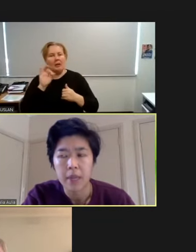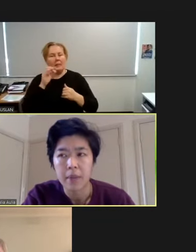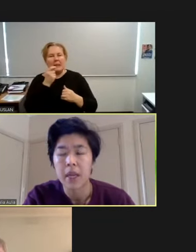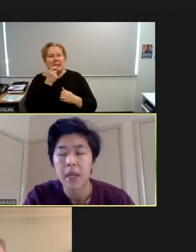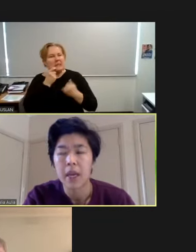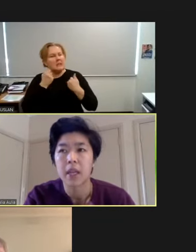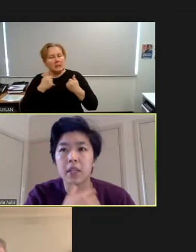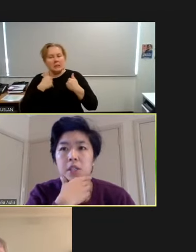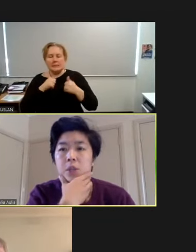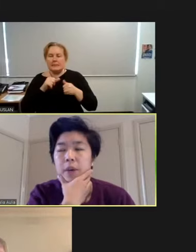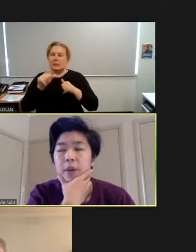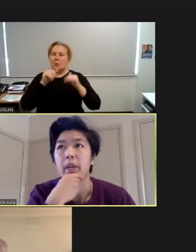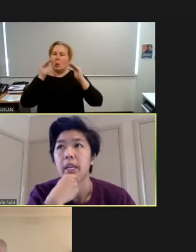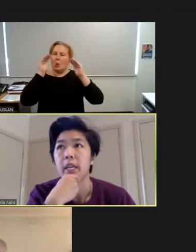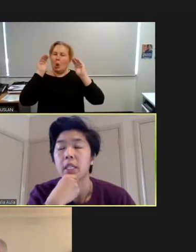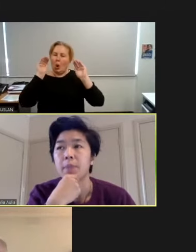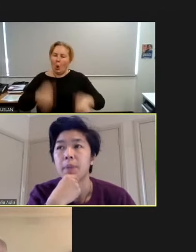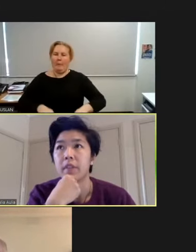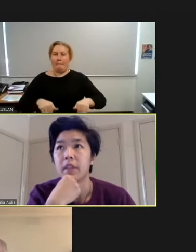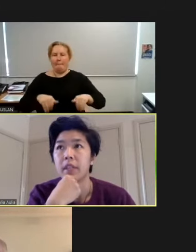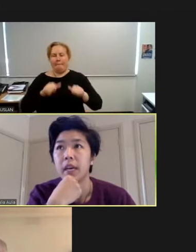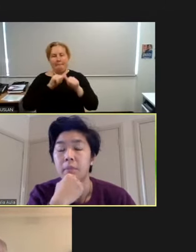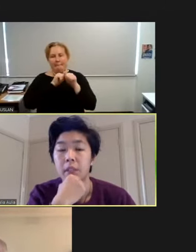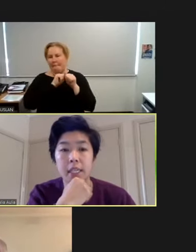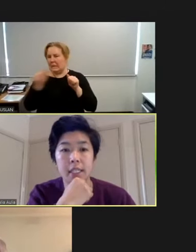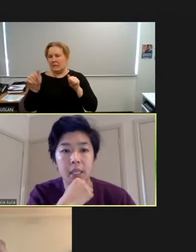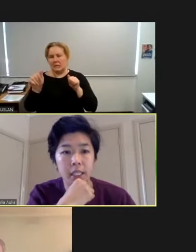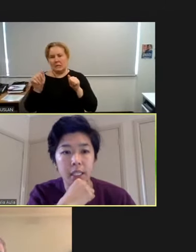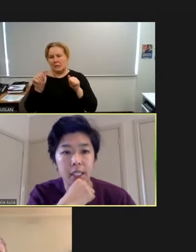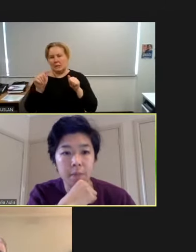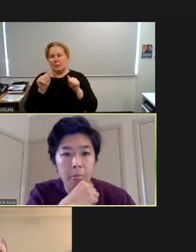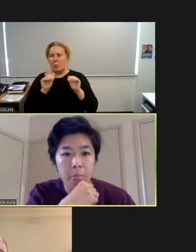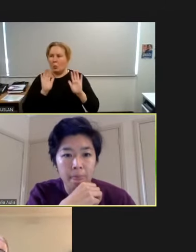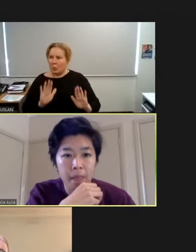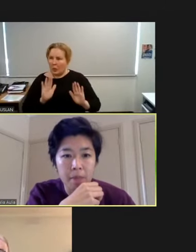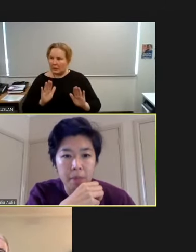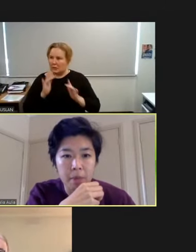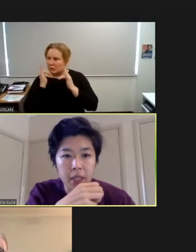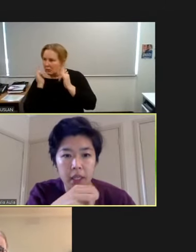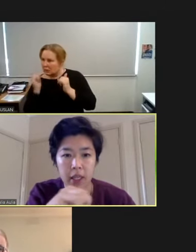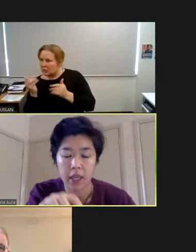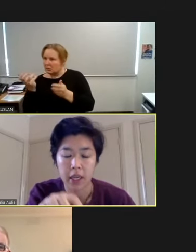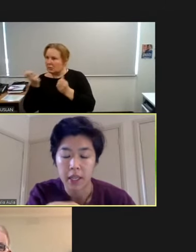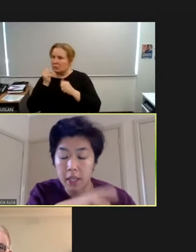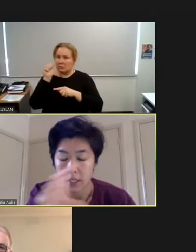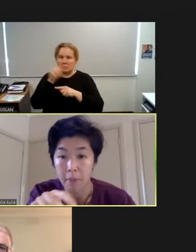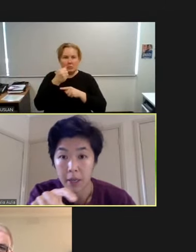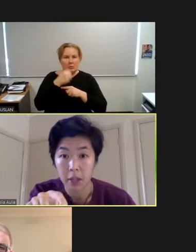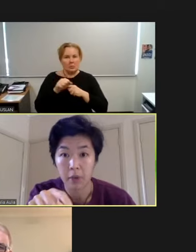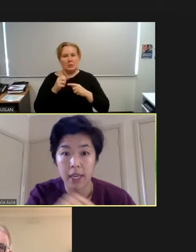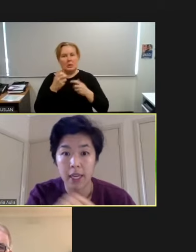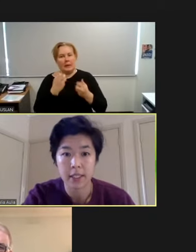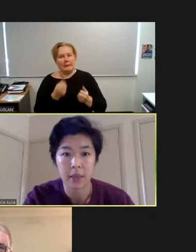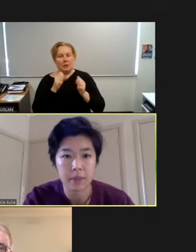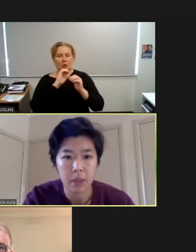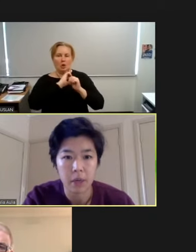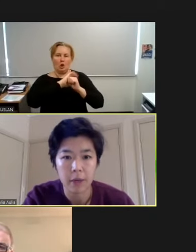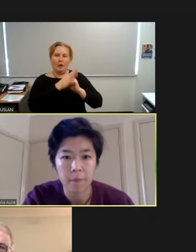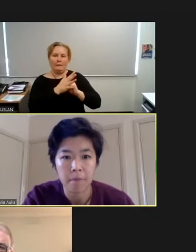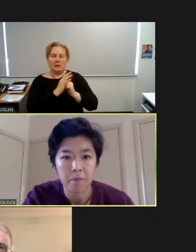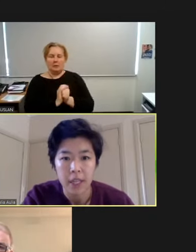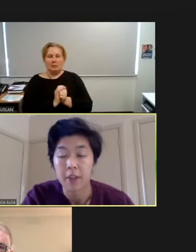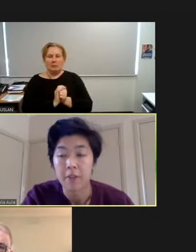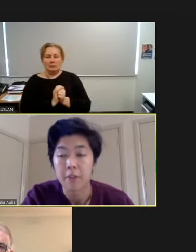But there may be other situations where, I guess, as part of the testing blitz that people are, that's happening throughout our suburbs at the